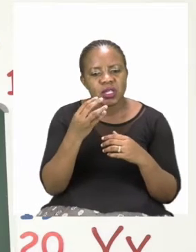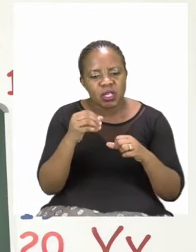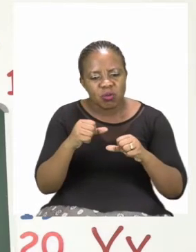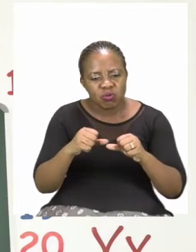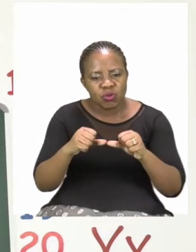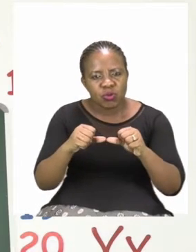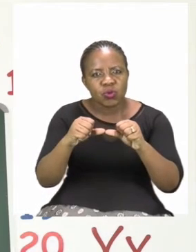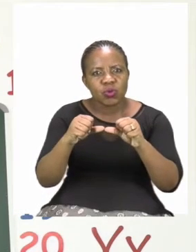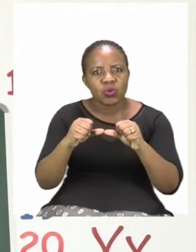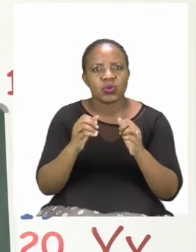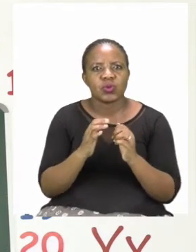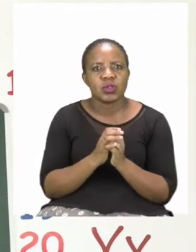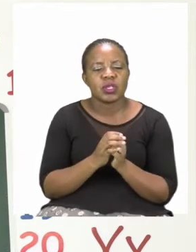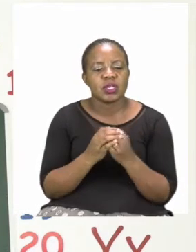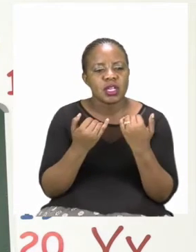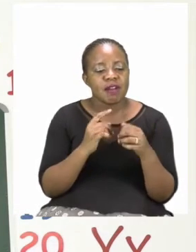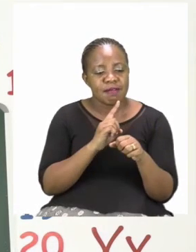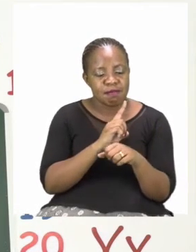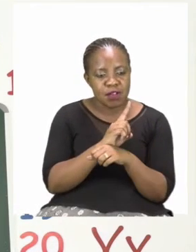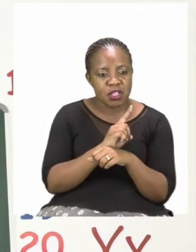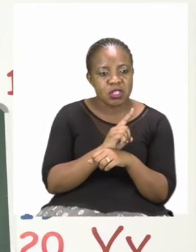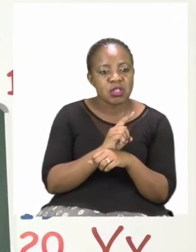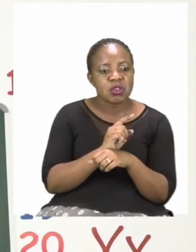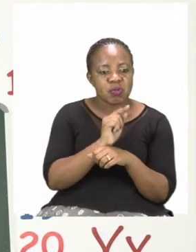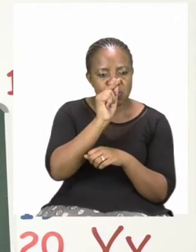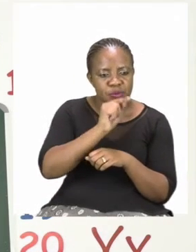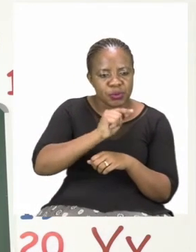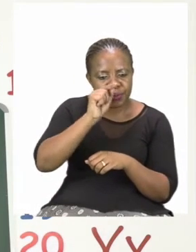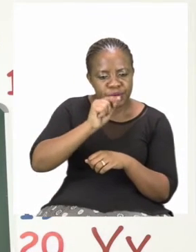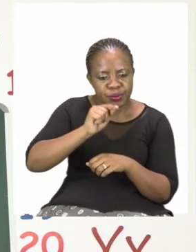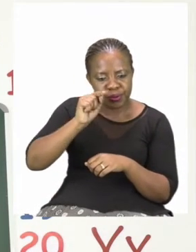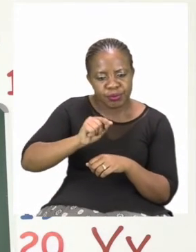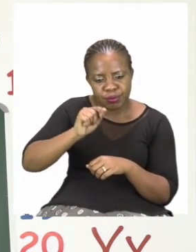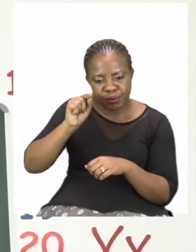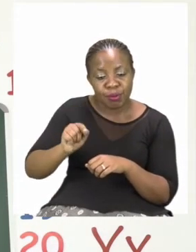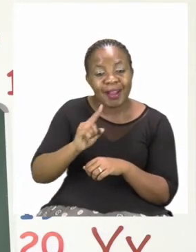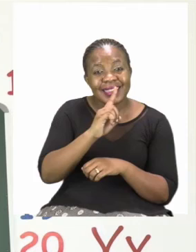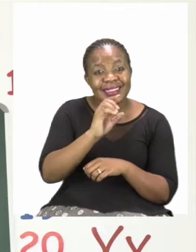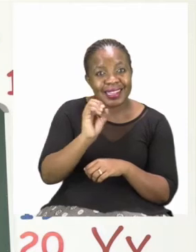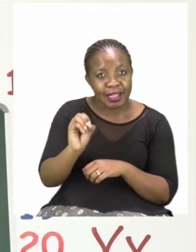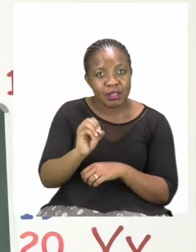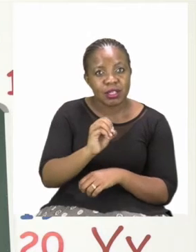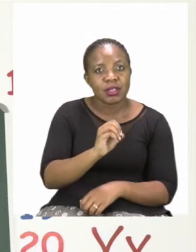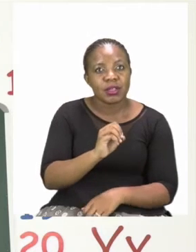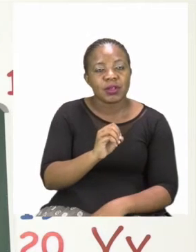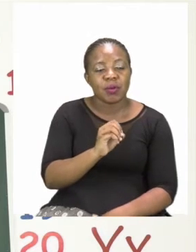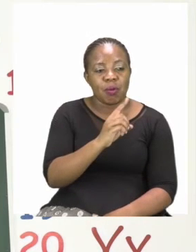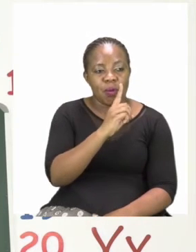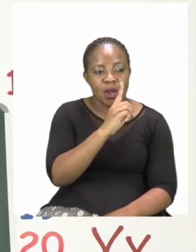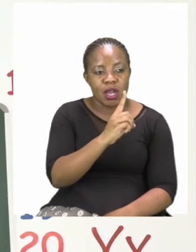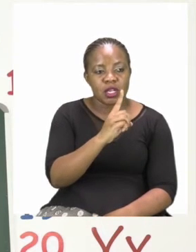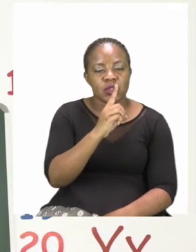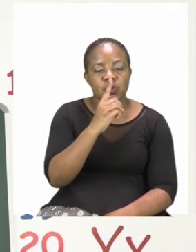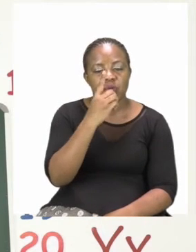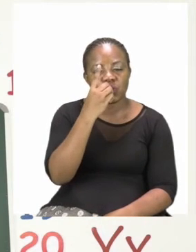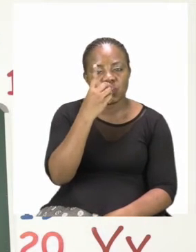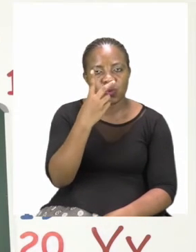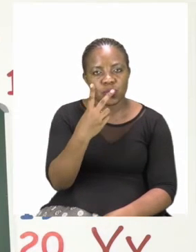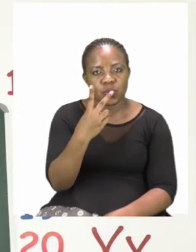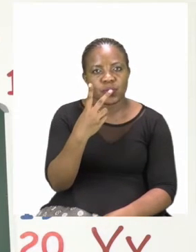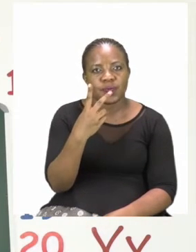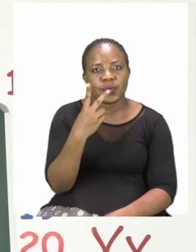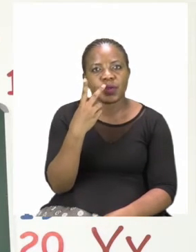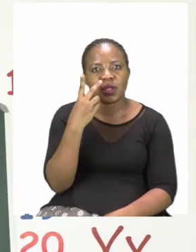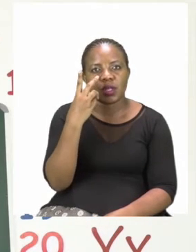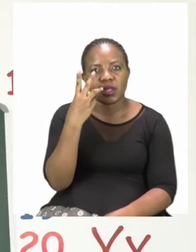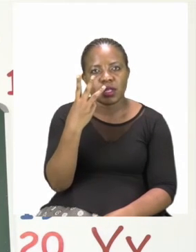our 10 sticks. So let's draw our 10 sticks. 1, 2,